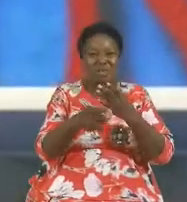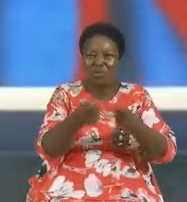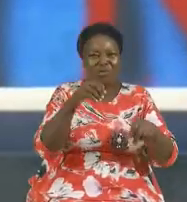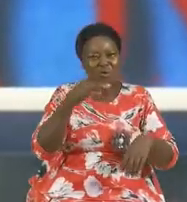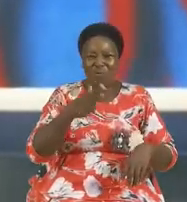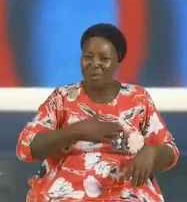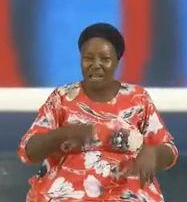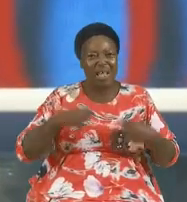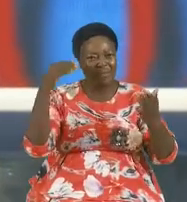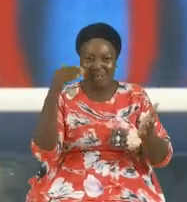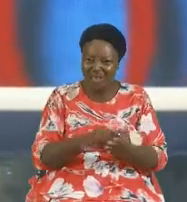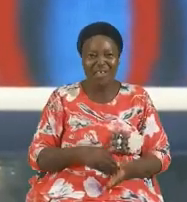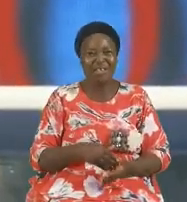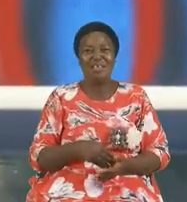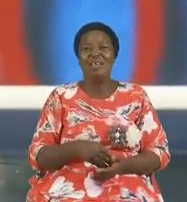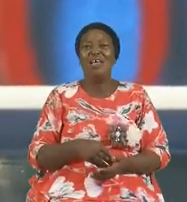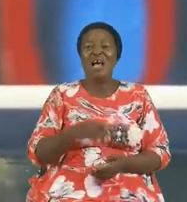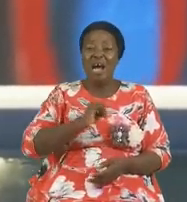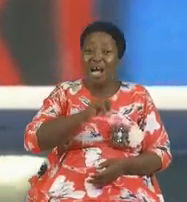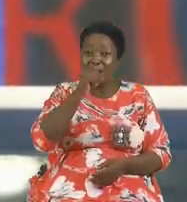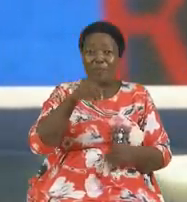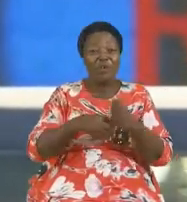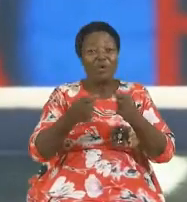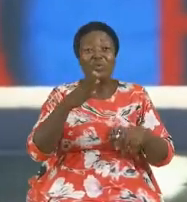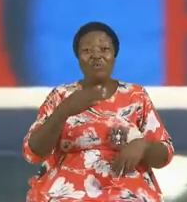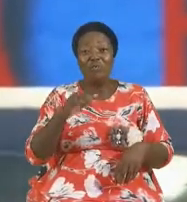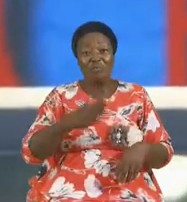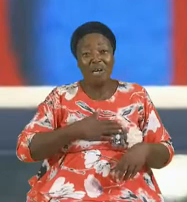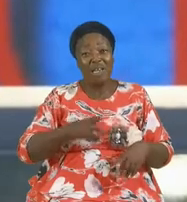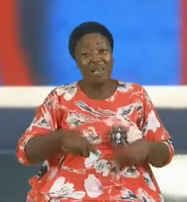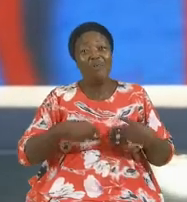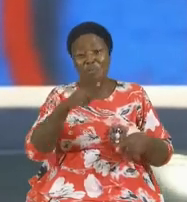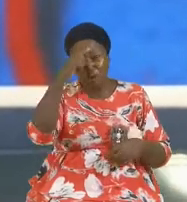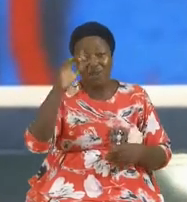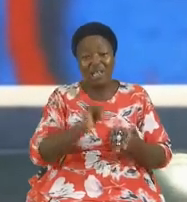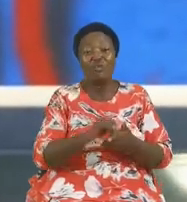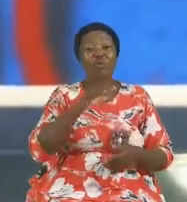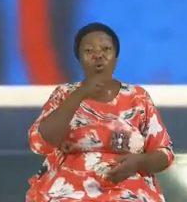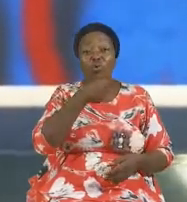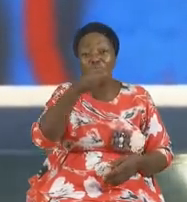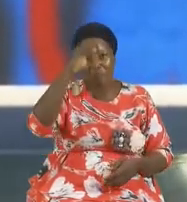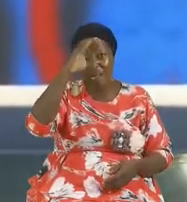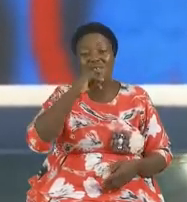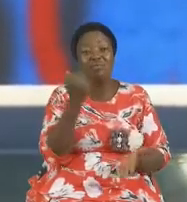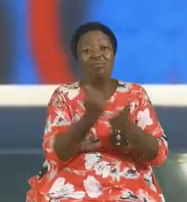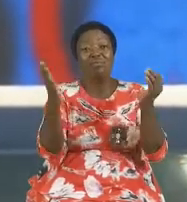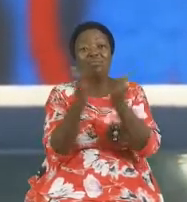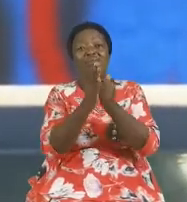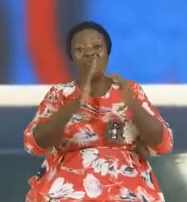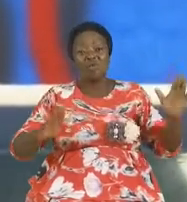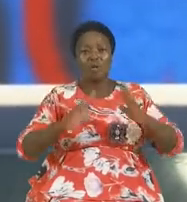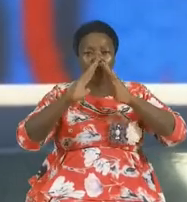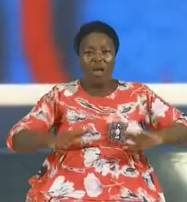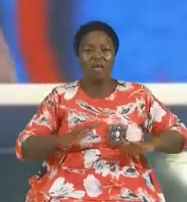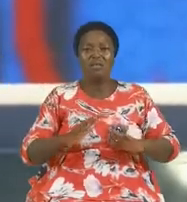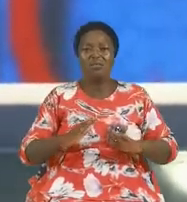are no more in charge of my life. I am now in charge. Old man, you are crucified. Shut